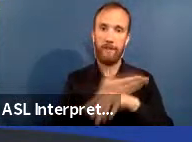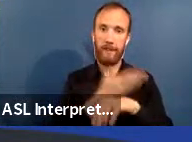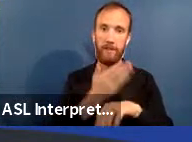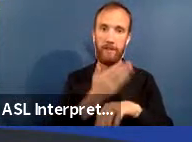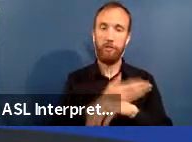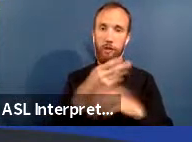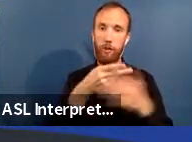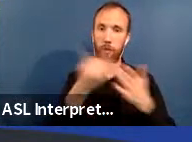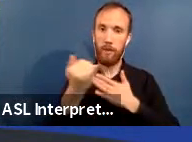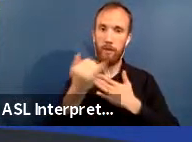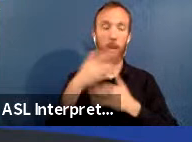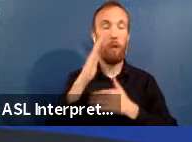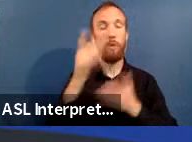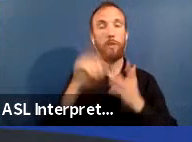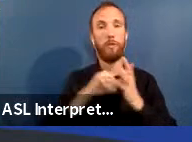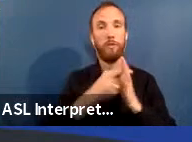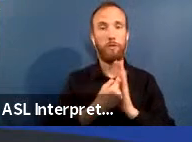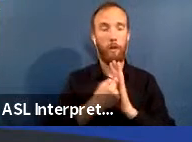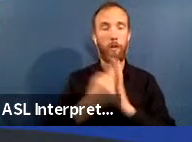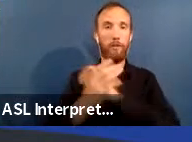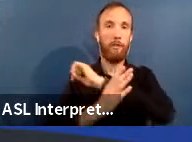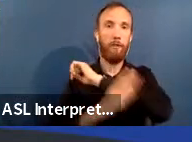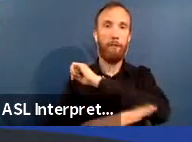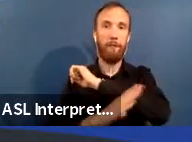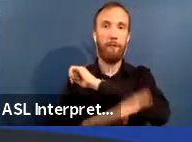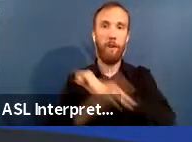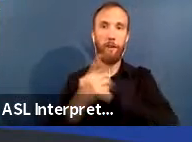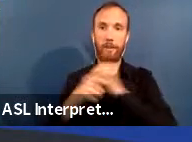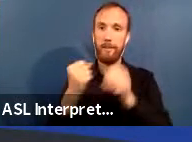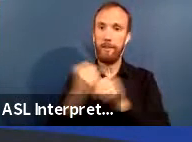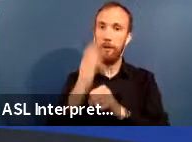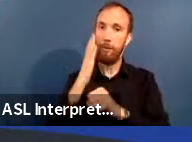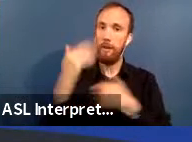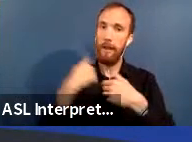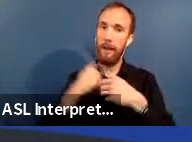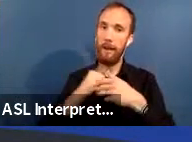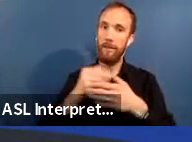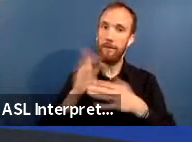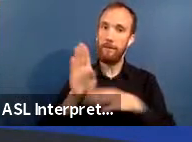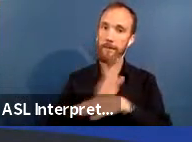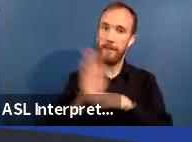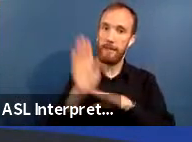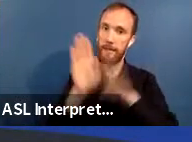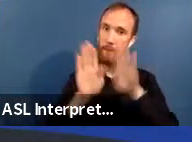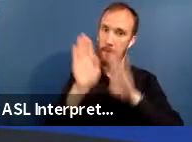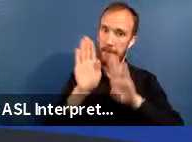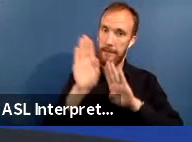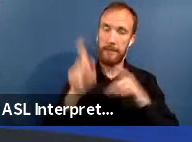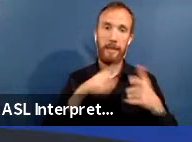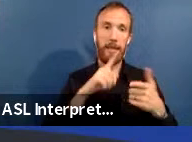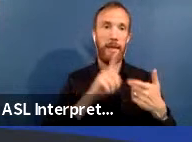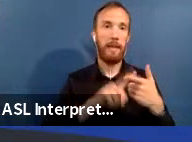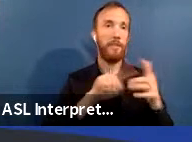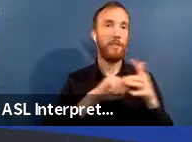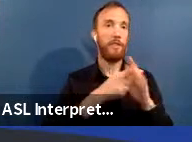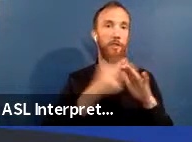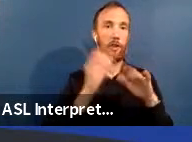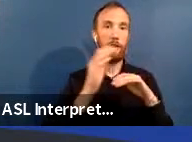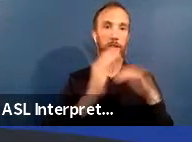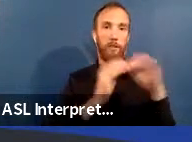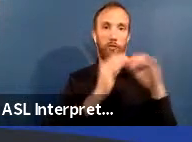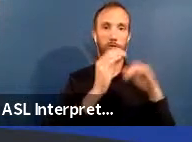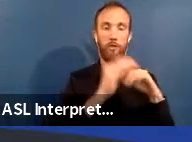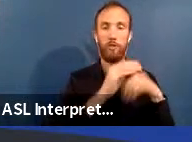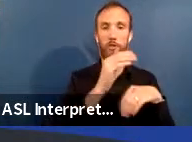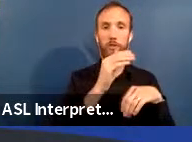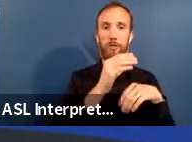the fall of this year, with construction beginning in 2022. With your input, we